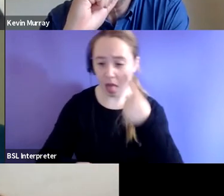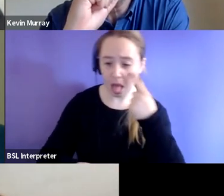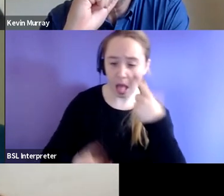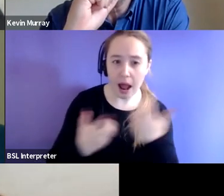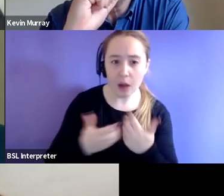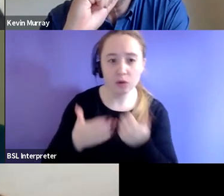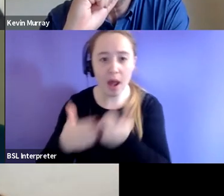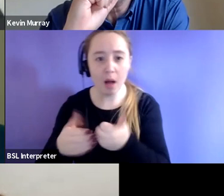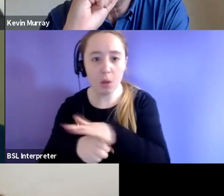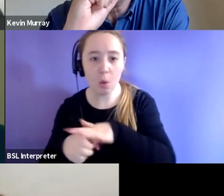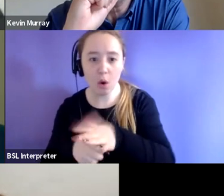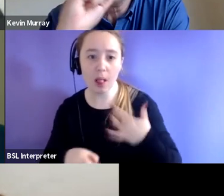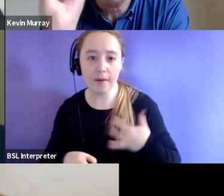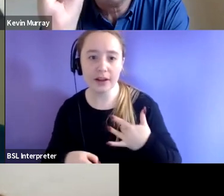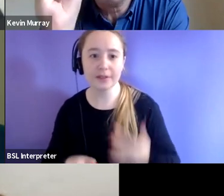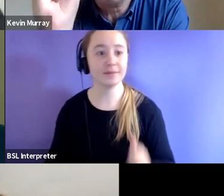more local living.